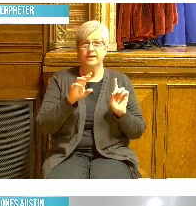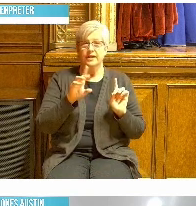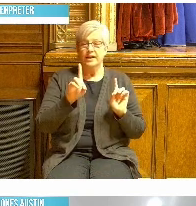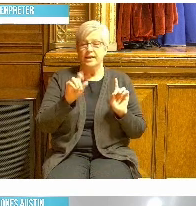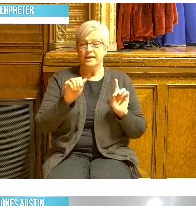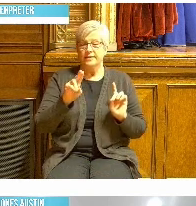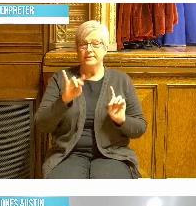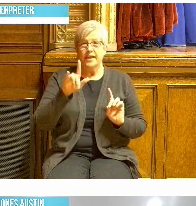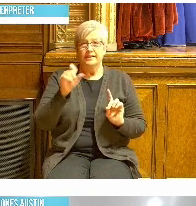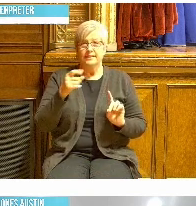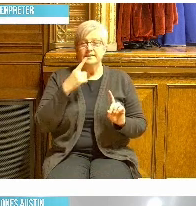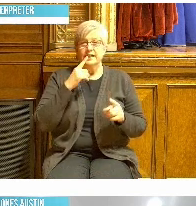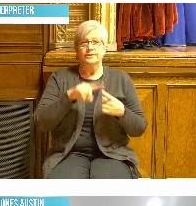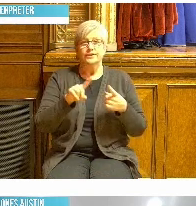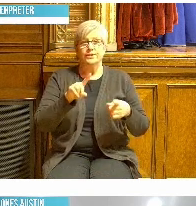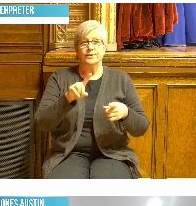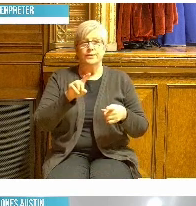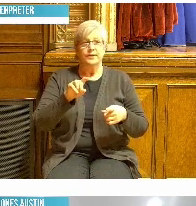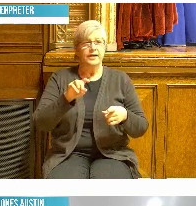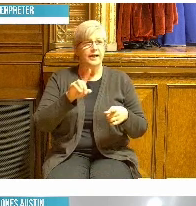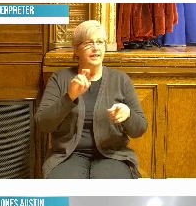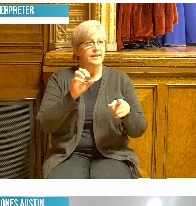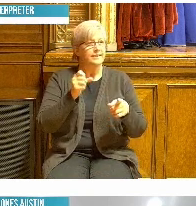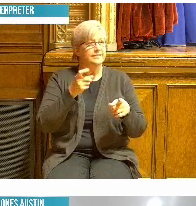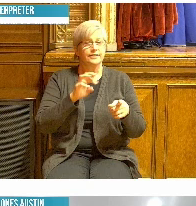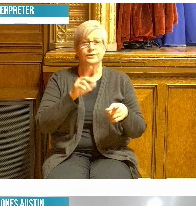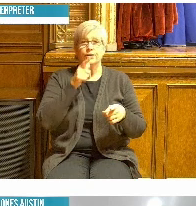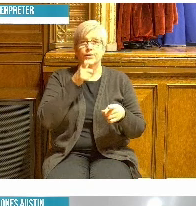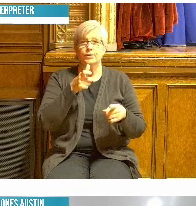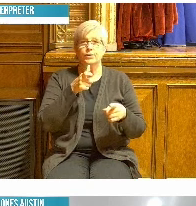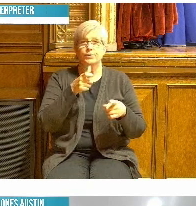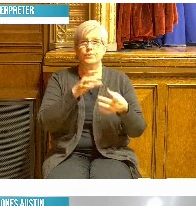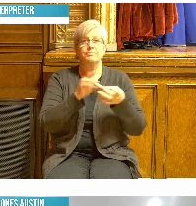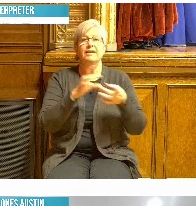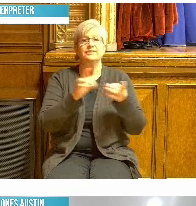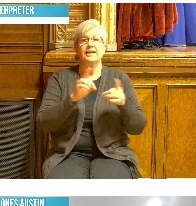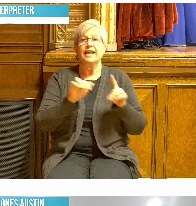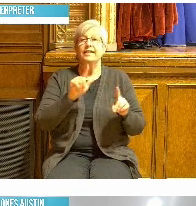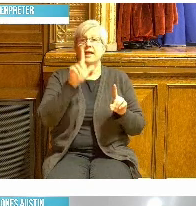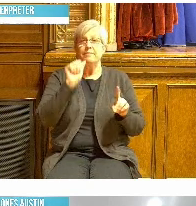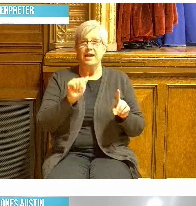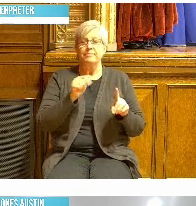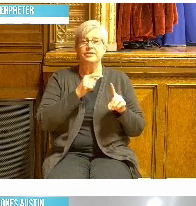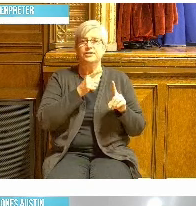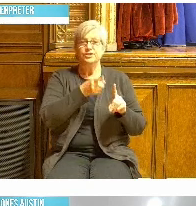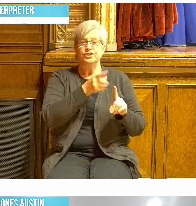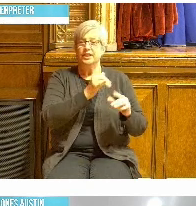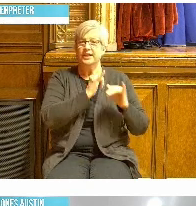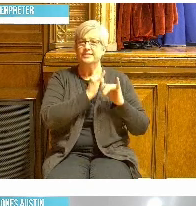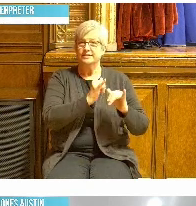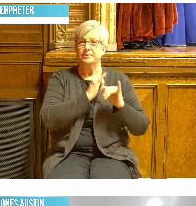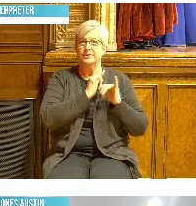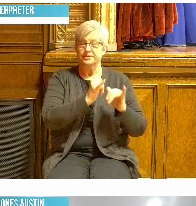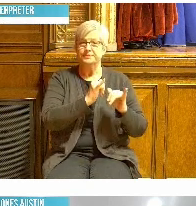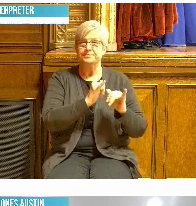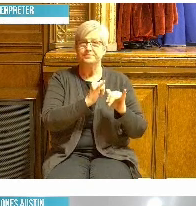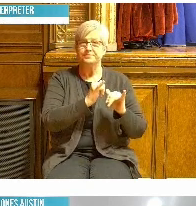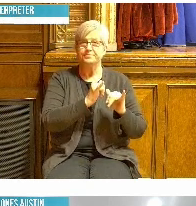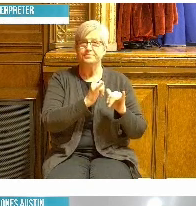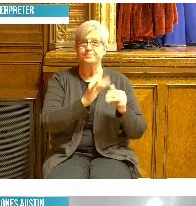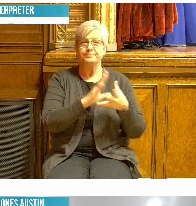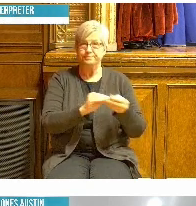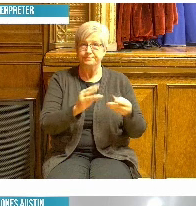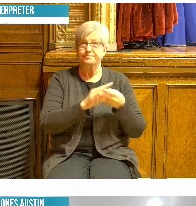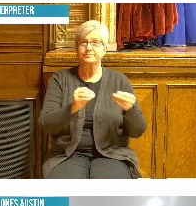said to the sister whose roots go back to Alabama, she and I share that similar tale